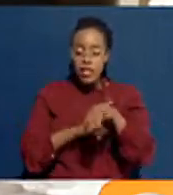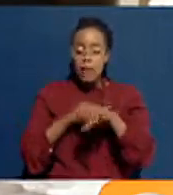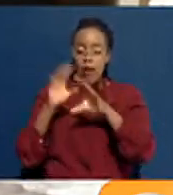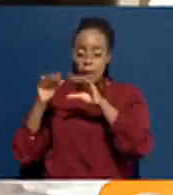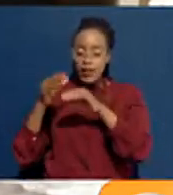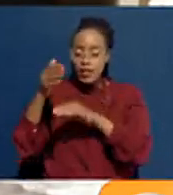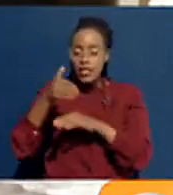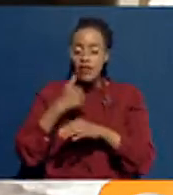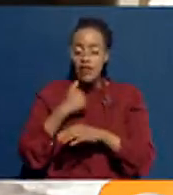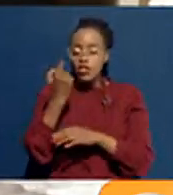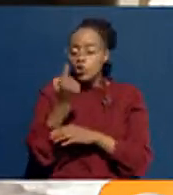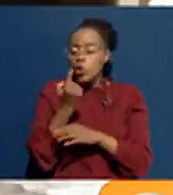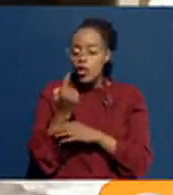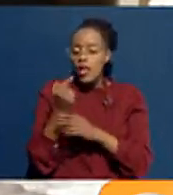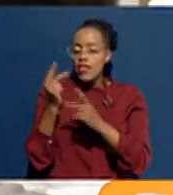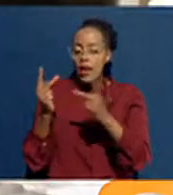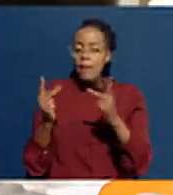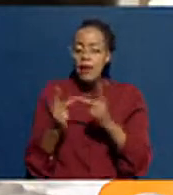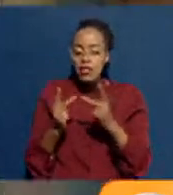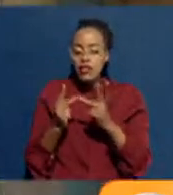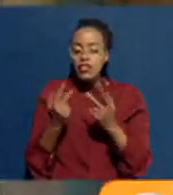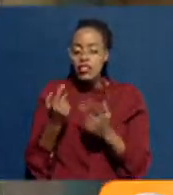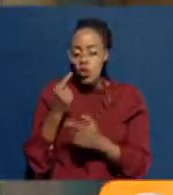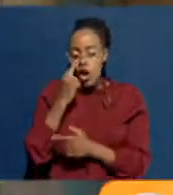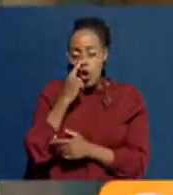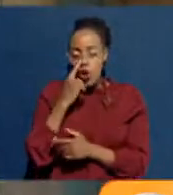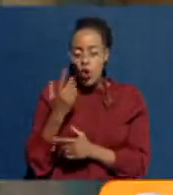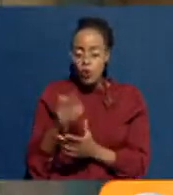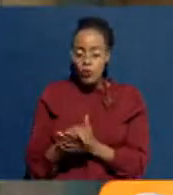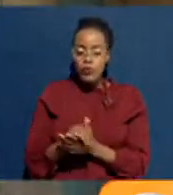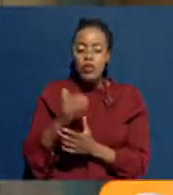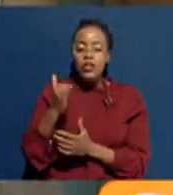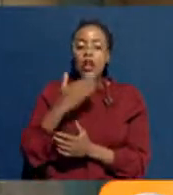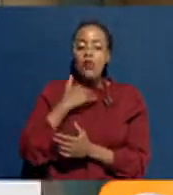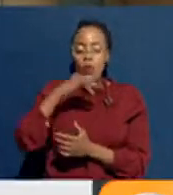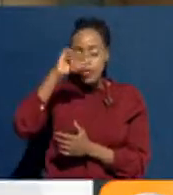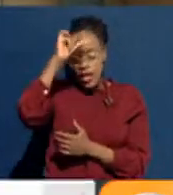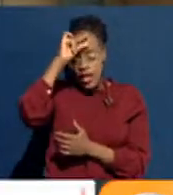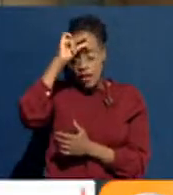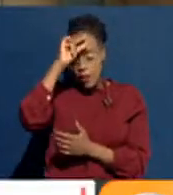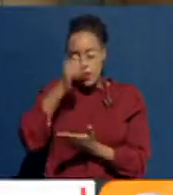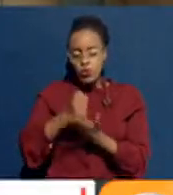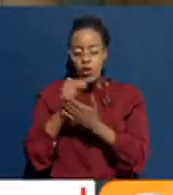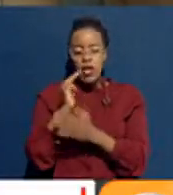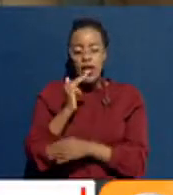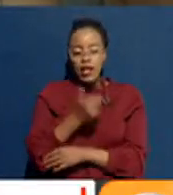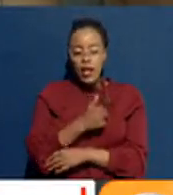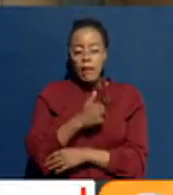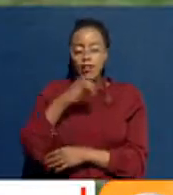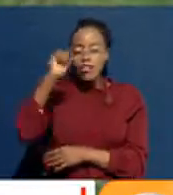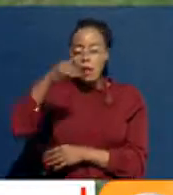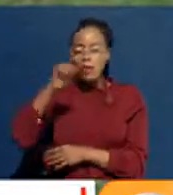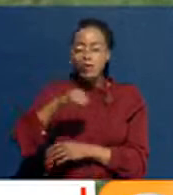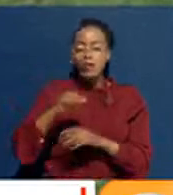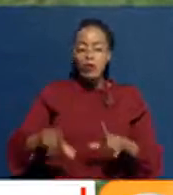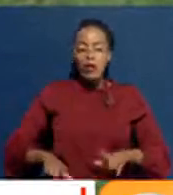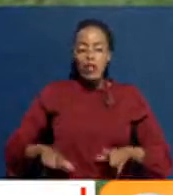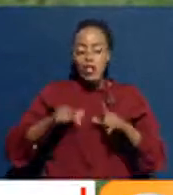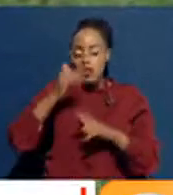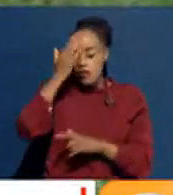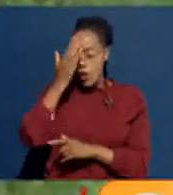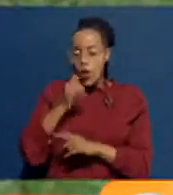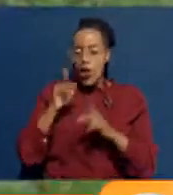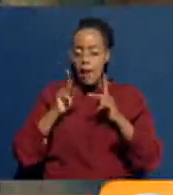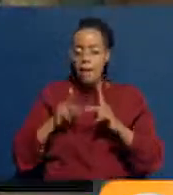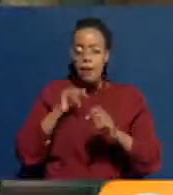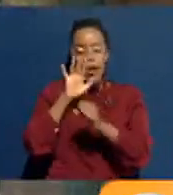hiyo ni household, ama hiyo ni homestead. Tunataka serikali atusaidie na pali pengine ambayo tunaweza kukaa. Kwa sababu watu